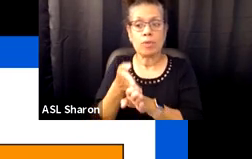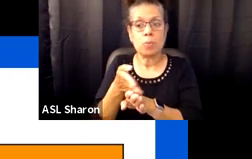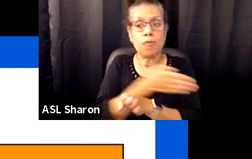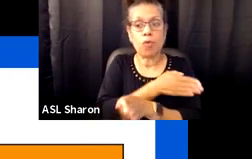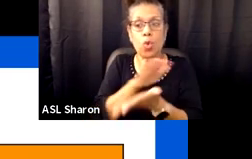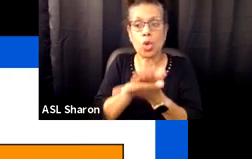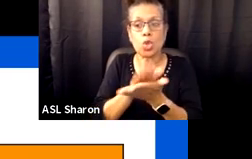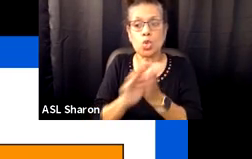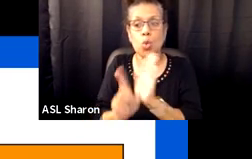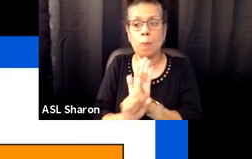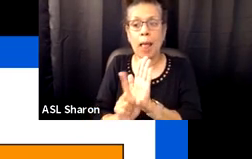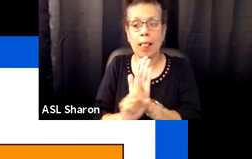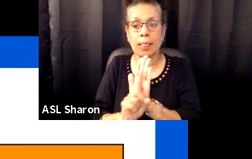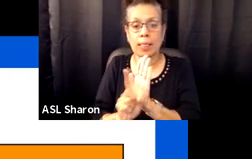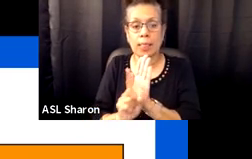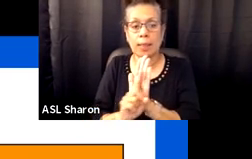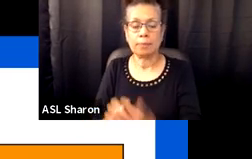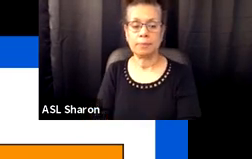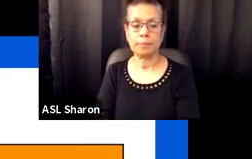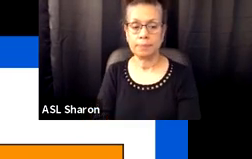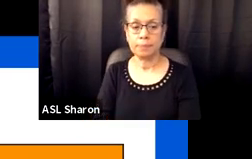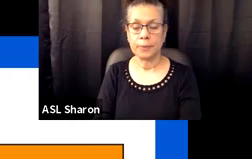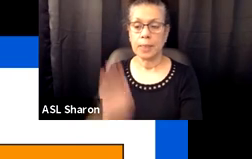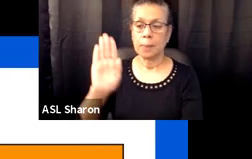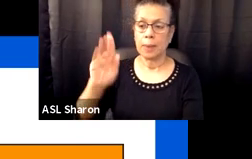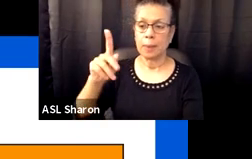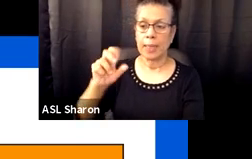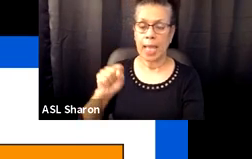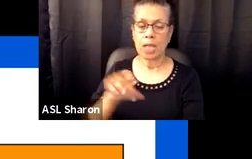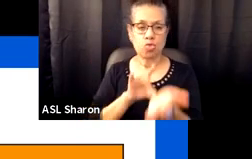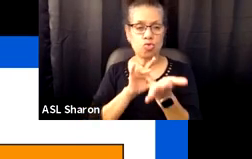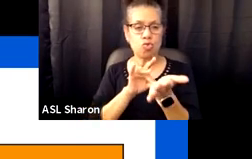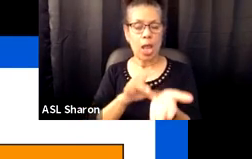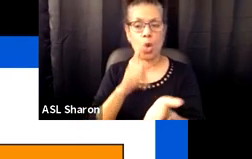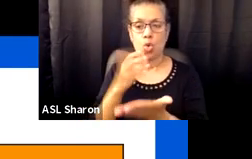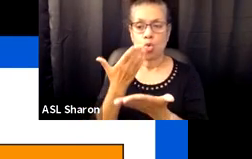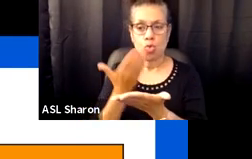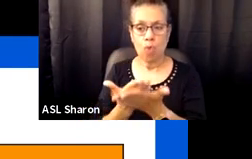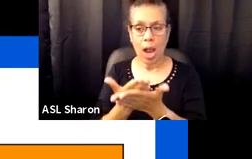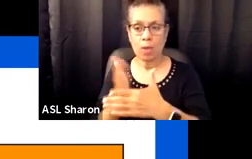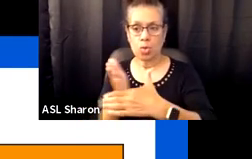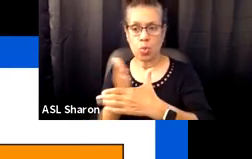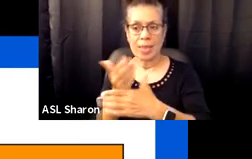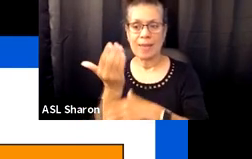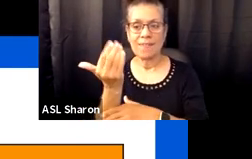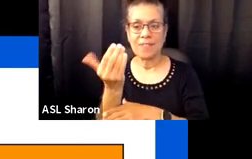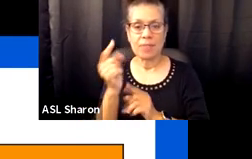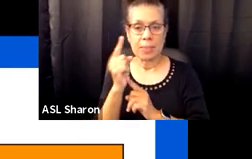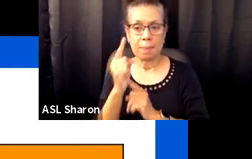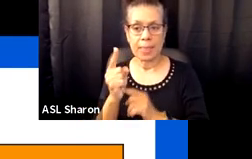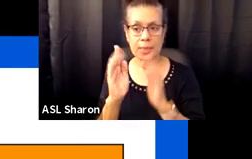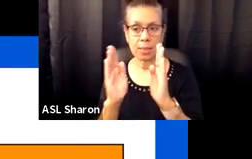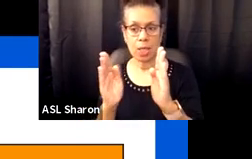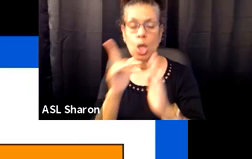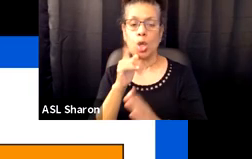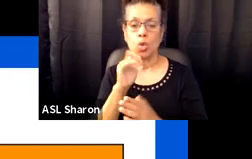time bps also tracks the number of buses that arrive within 15 minutes of the bell time and those that